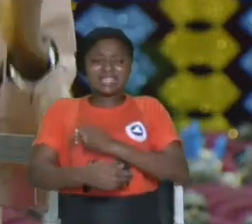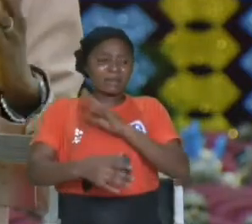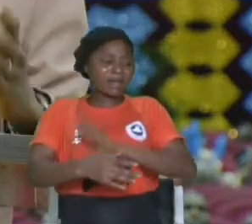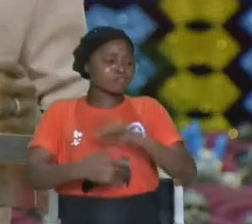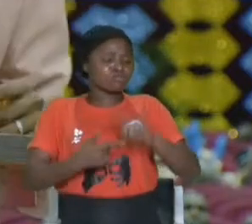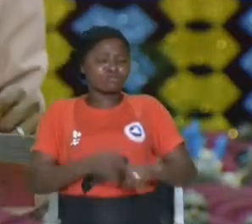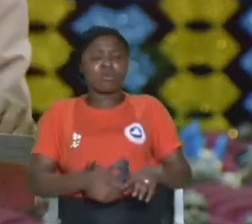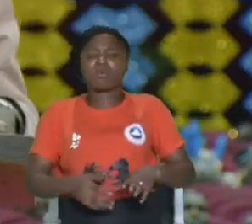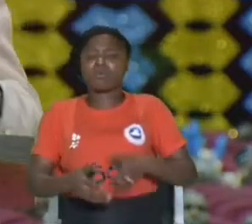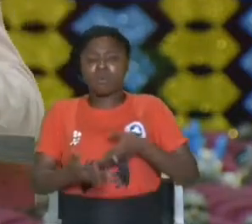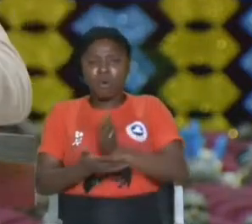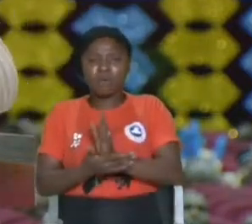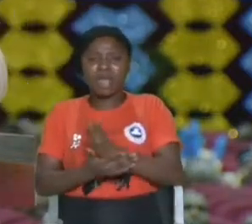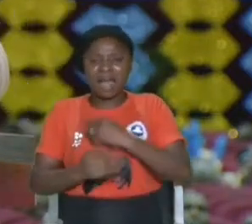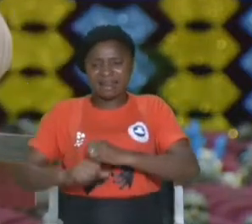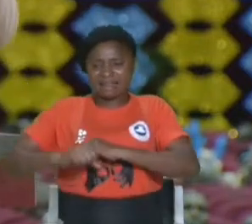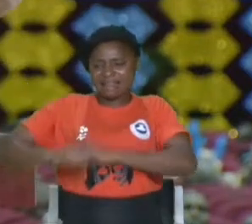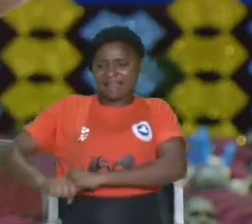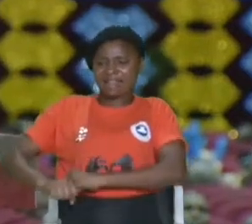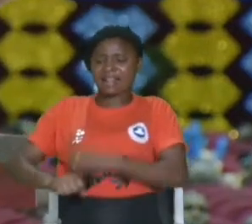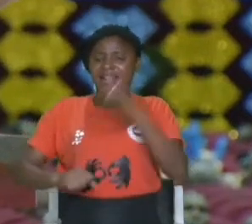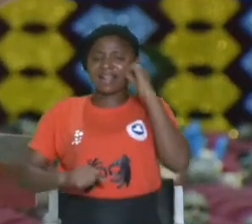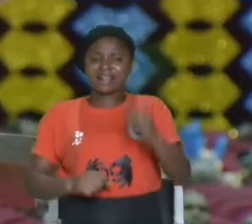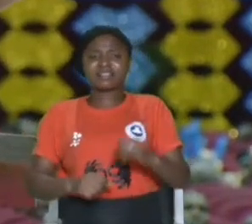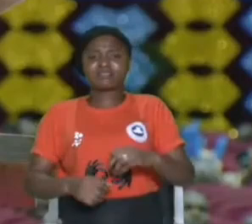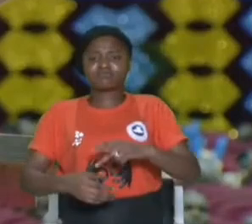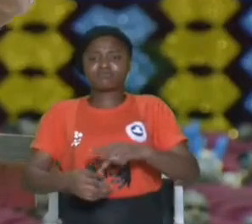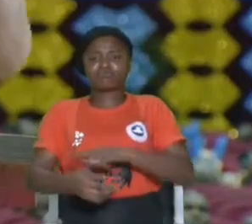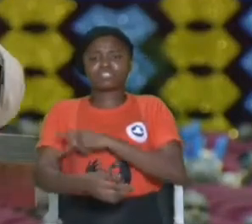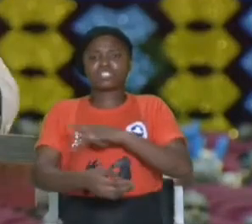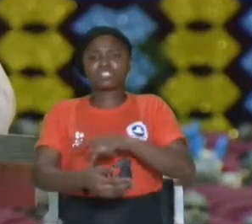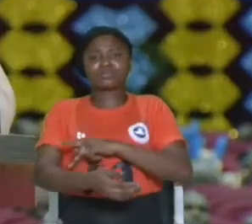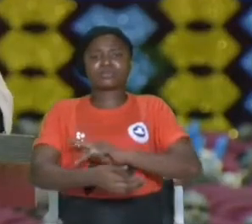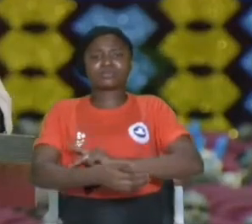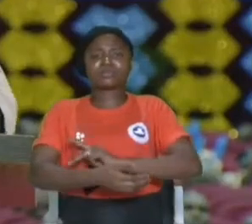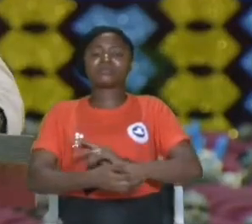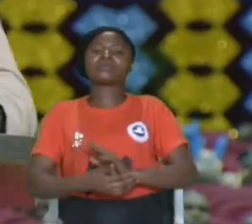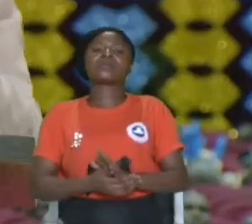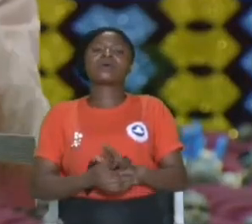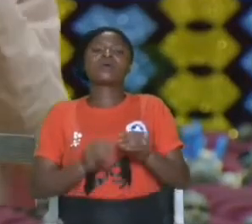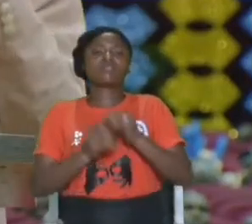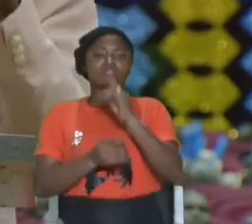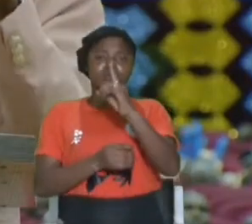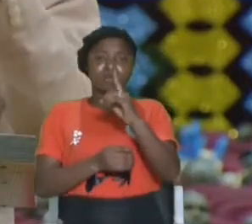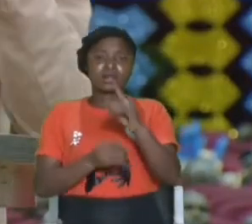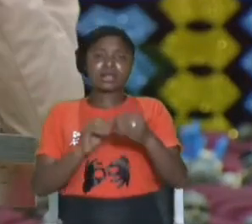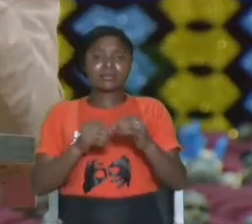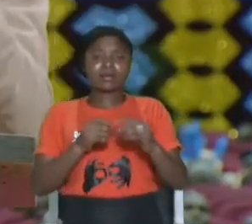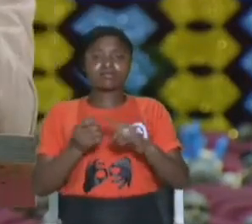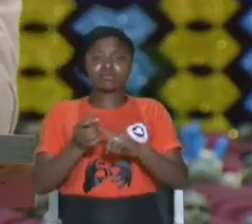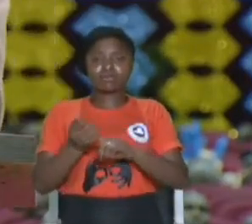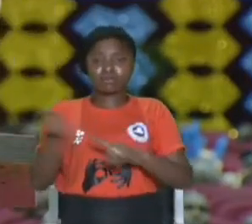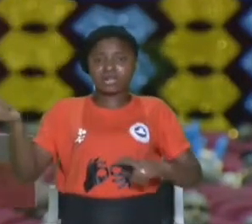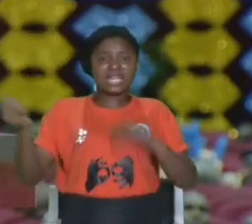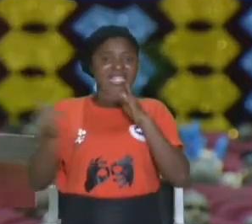and guide his flock. Point one about a rod is that a